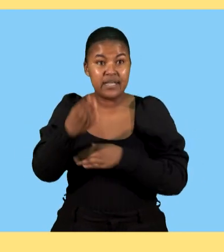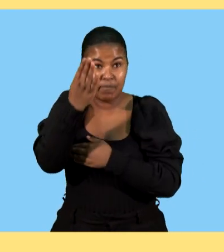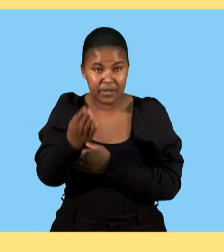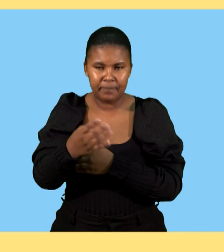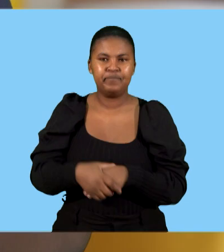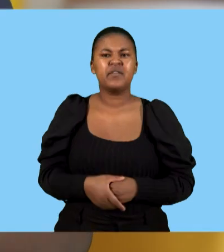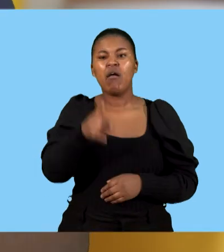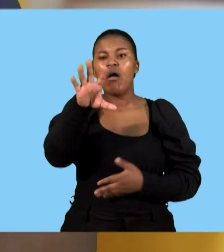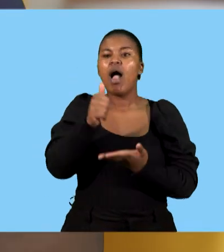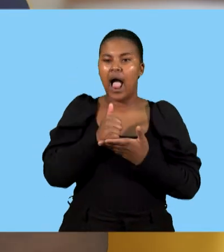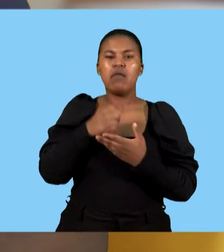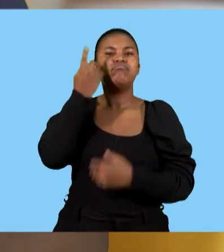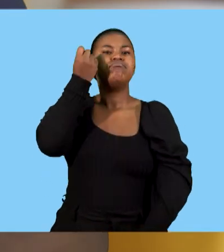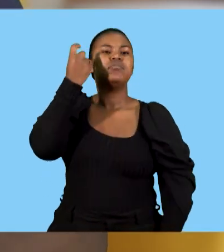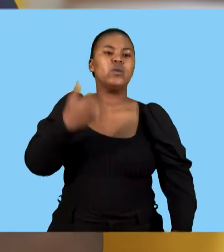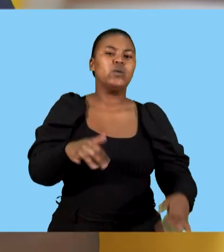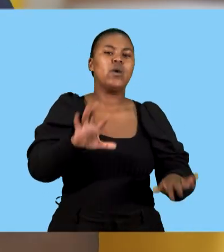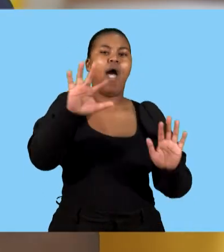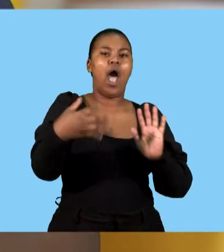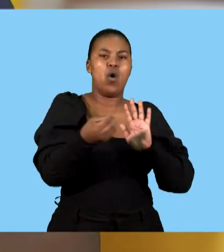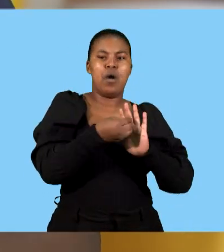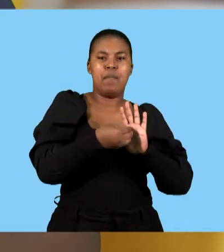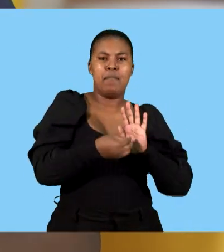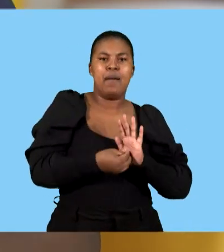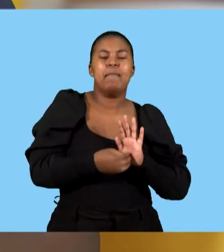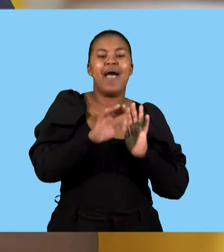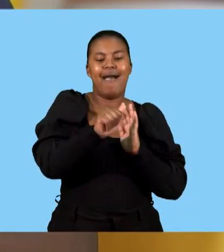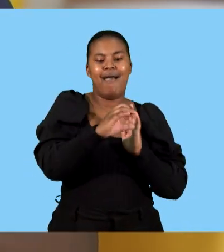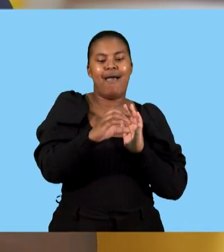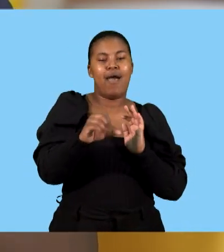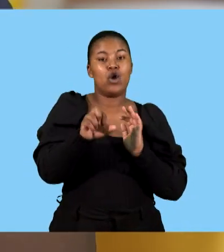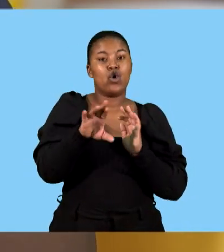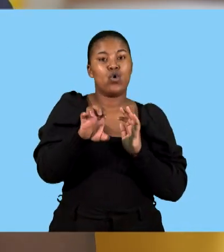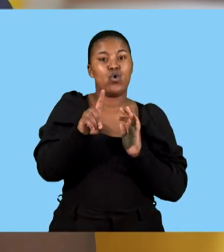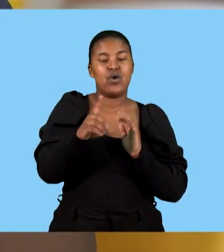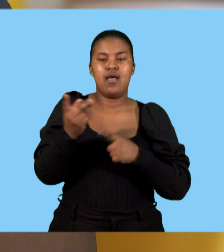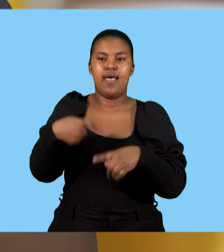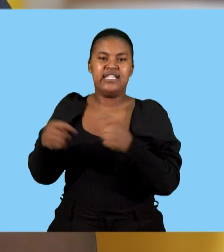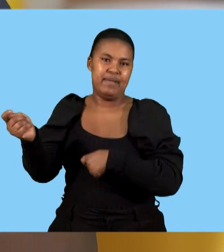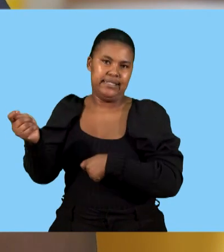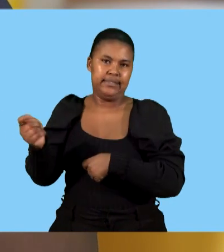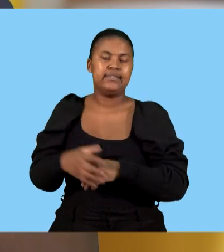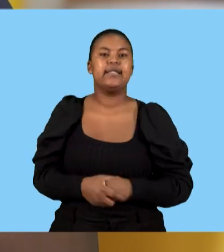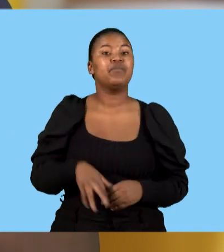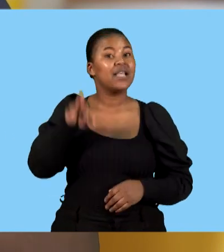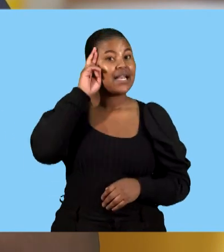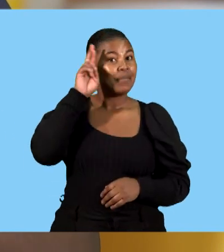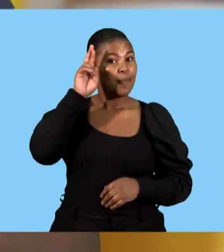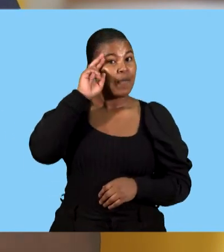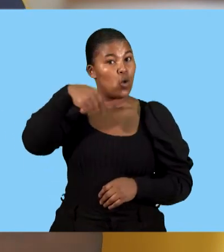will help us to understand how to record accrued expenses. And remember, we are dealing with